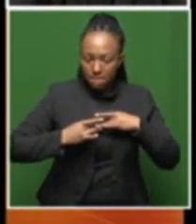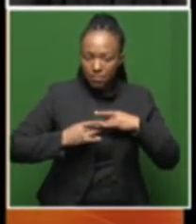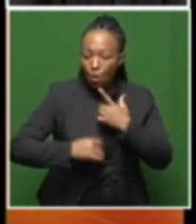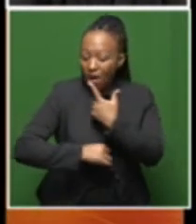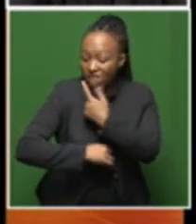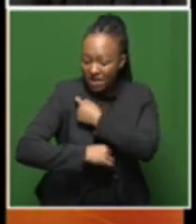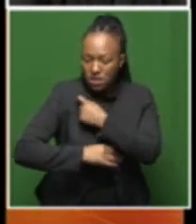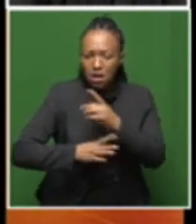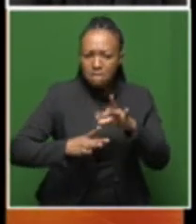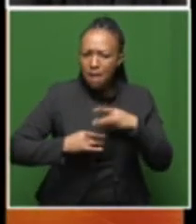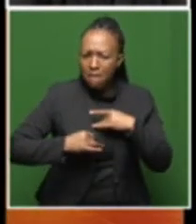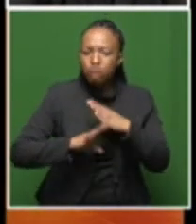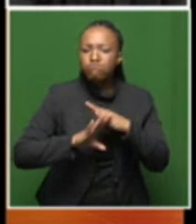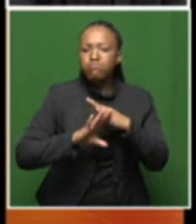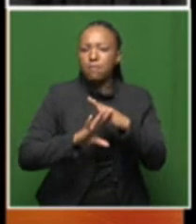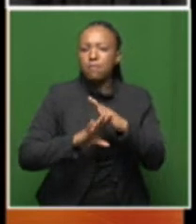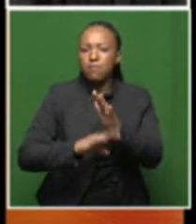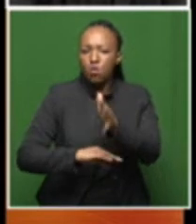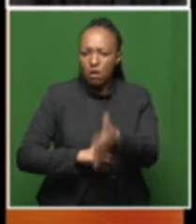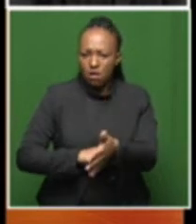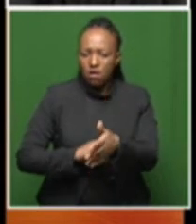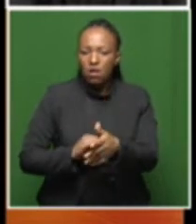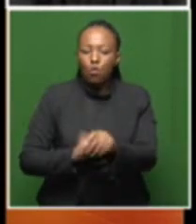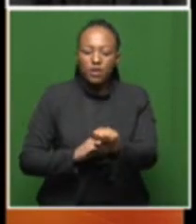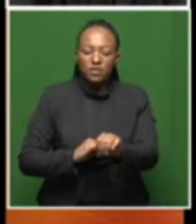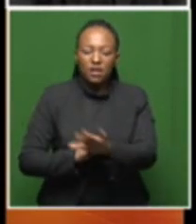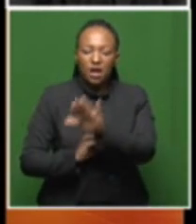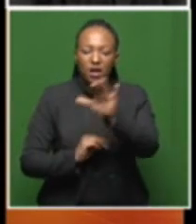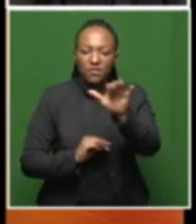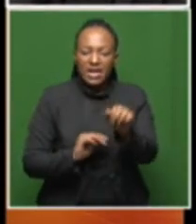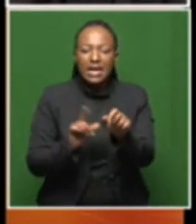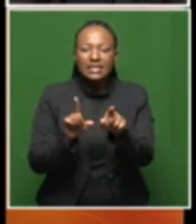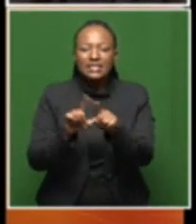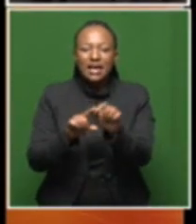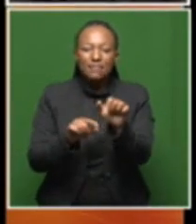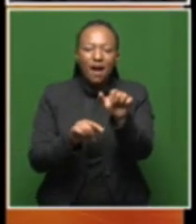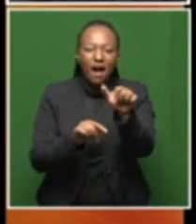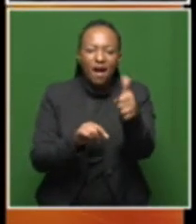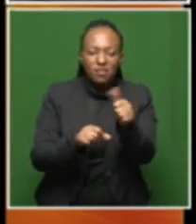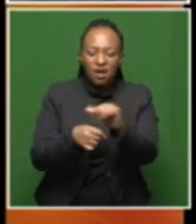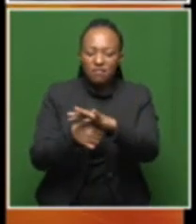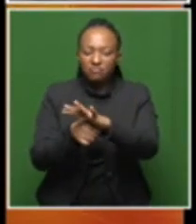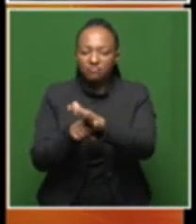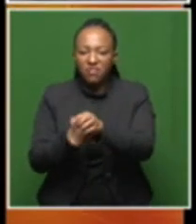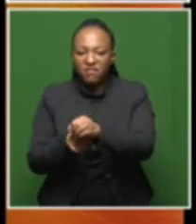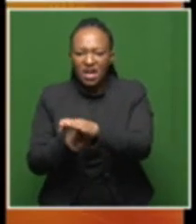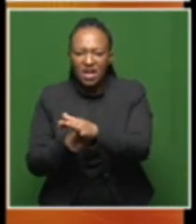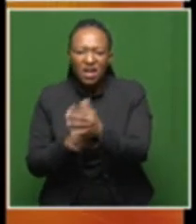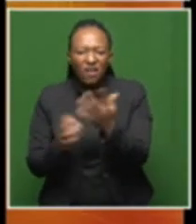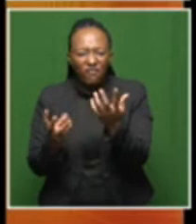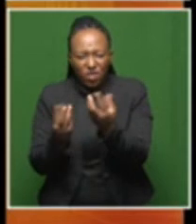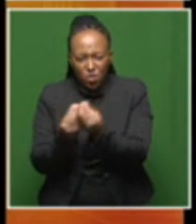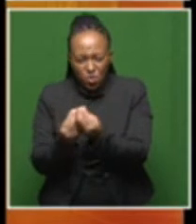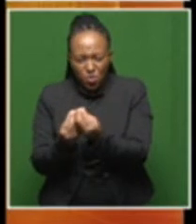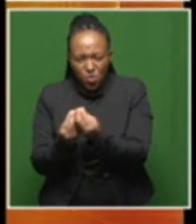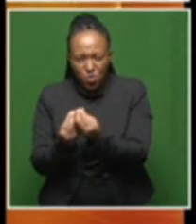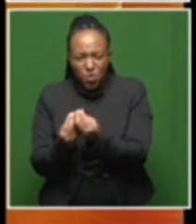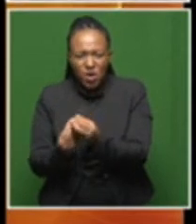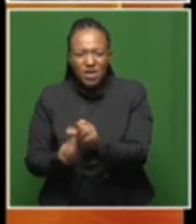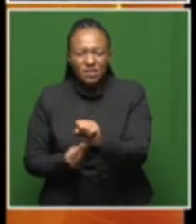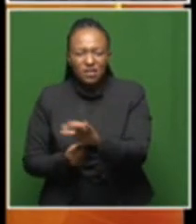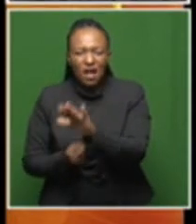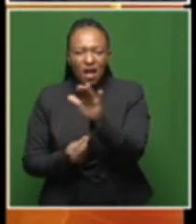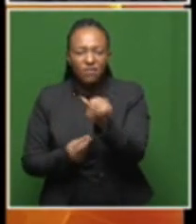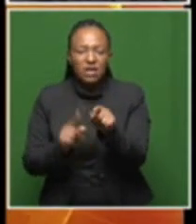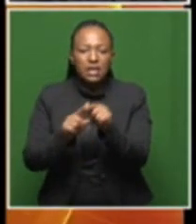the previous variant circulating in South Africa. And the other variants of concern are very rare, is still in South Africa and